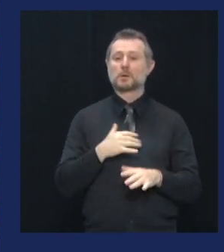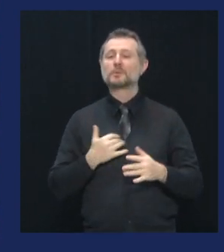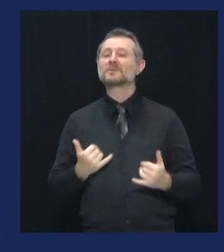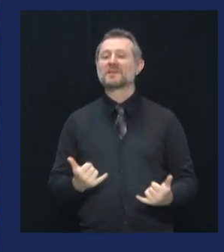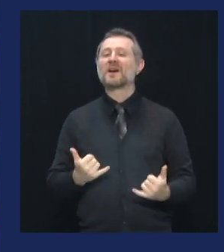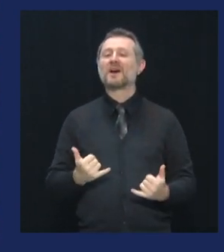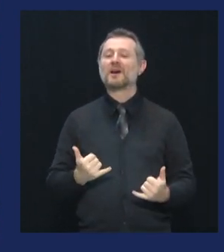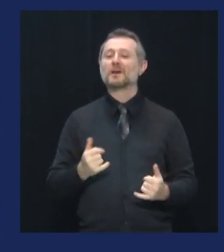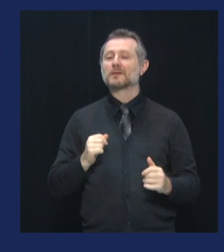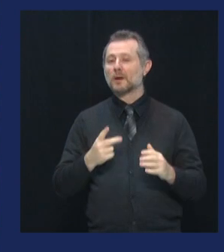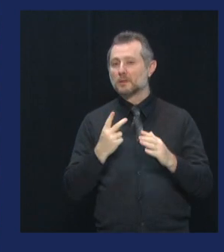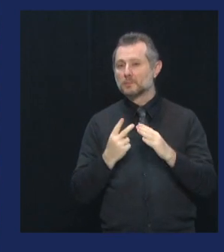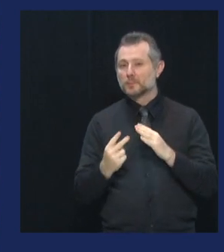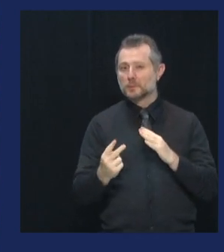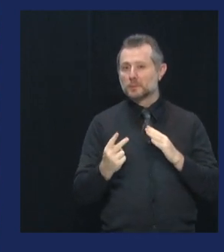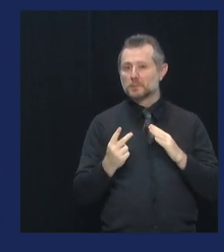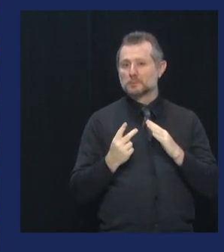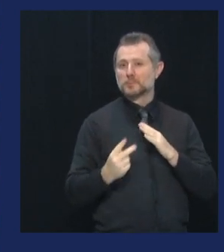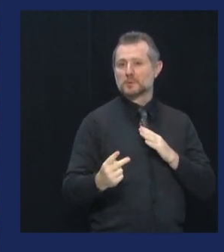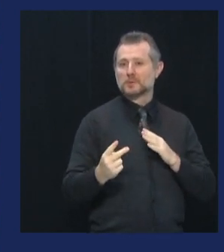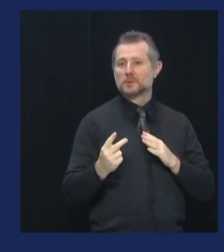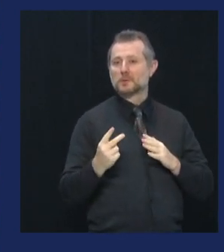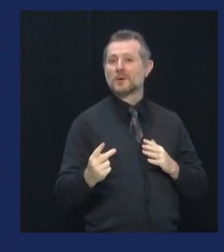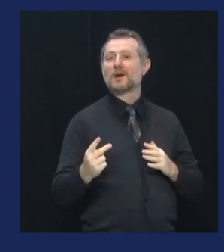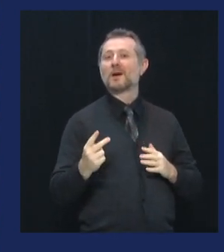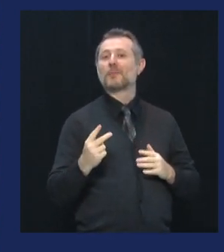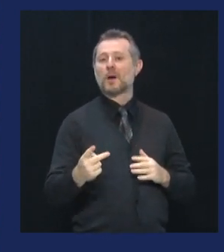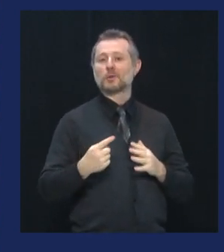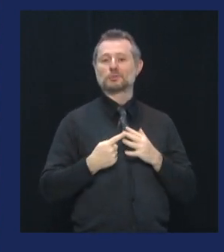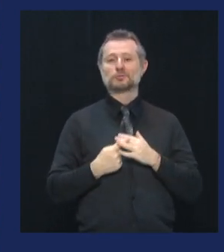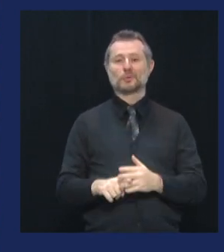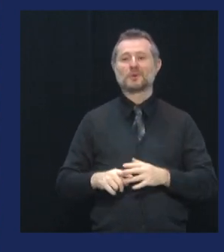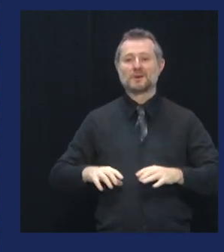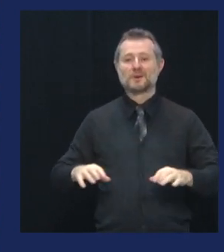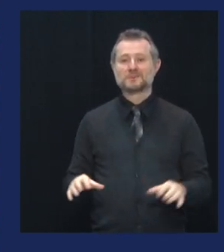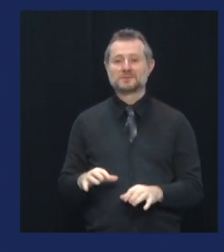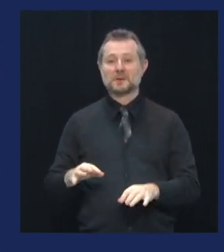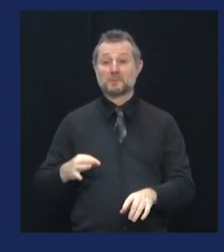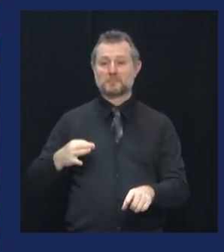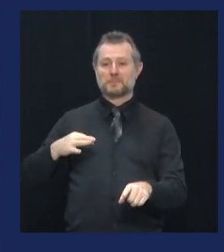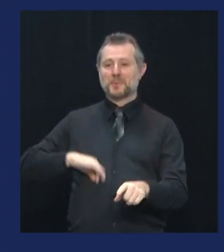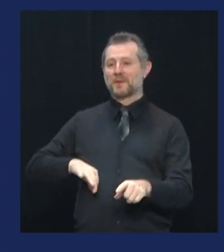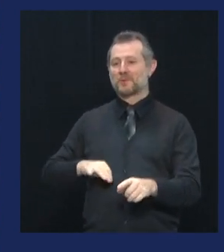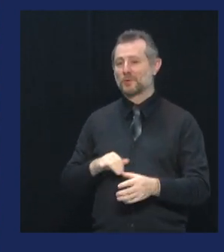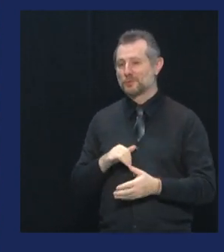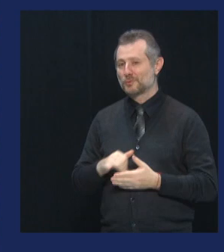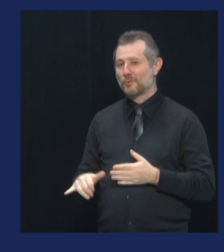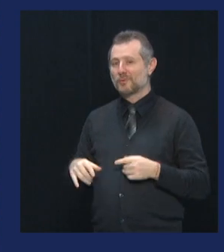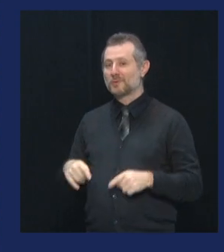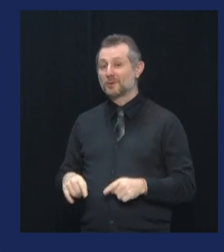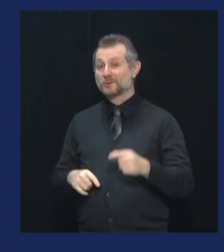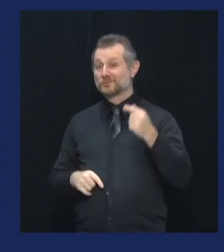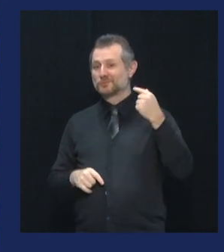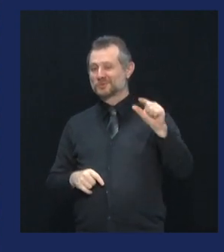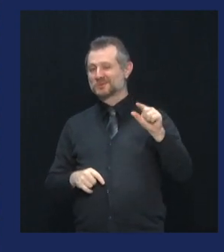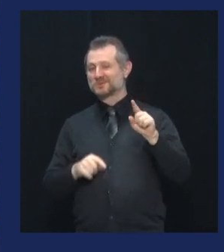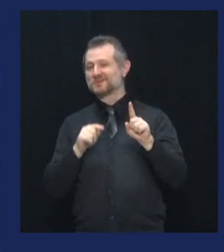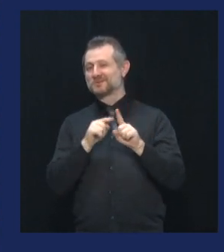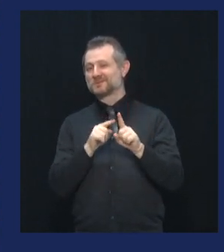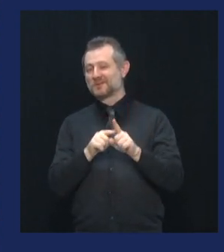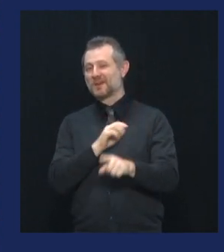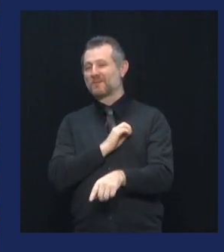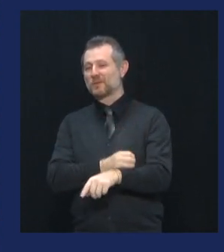and execute to find places to our advantage. Green energy is a prime